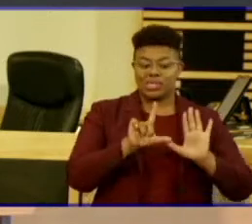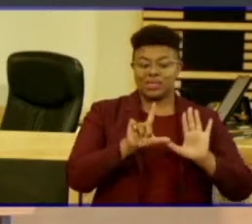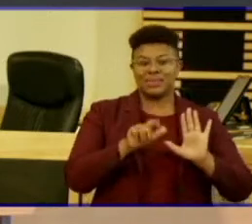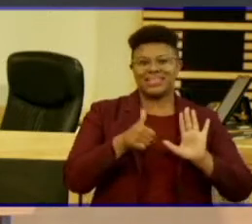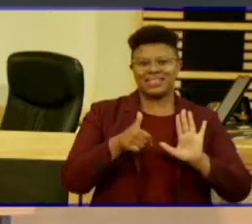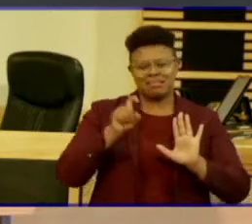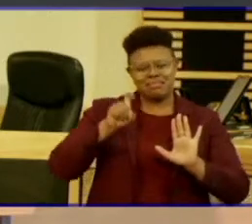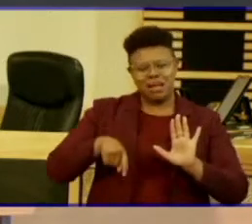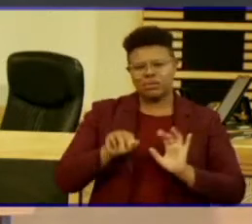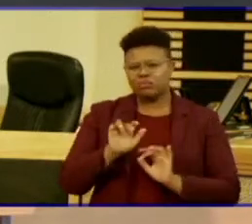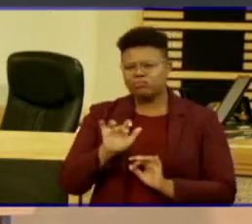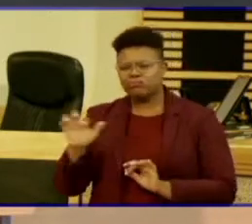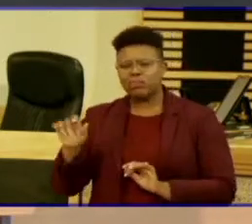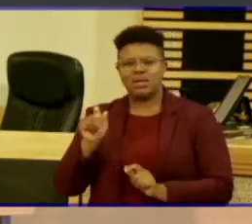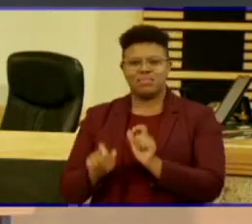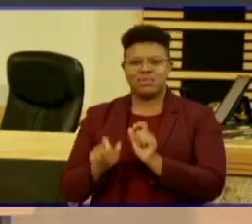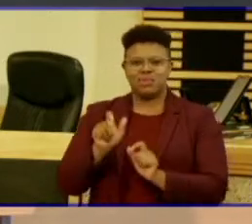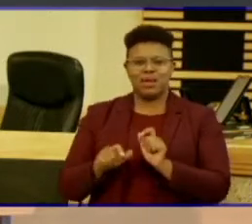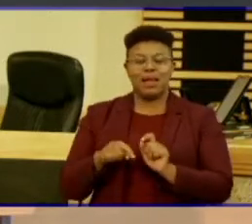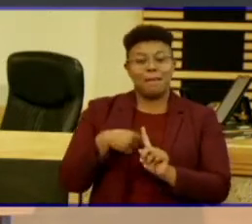76,692 employers and